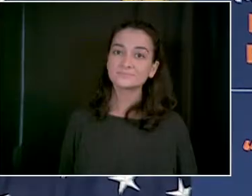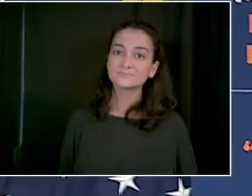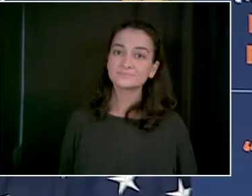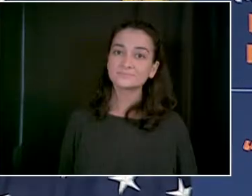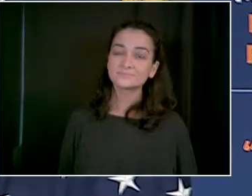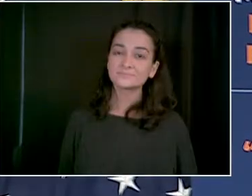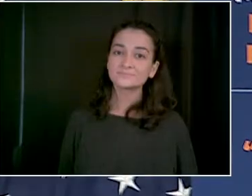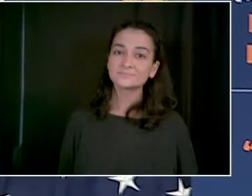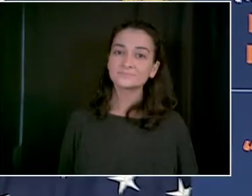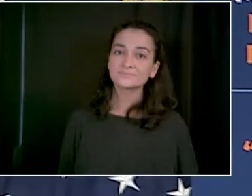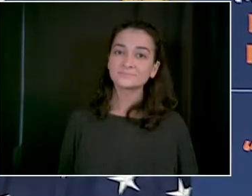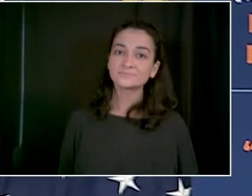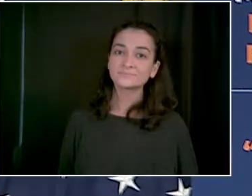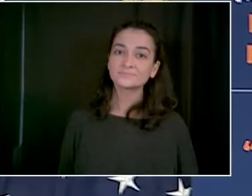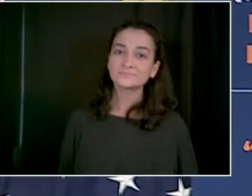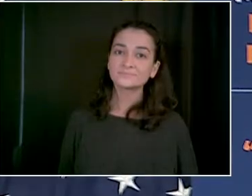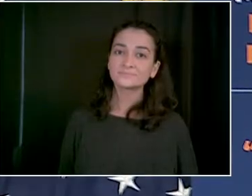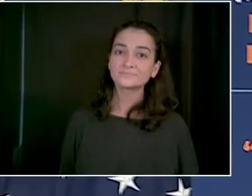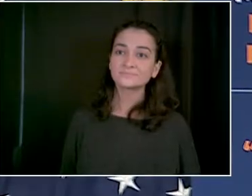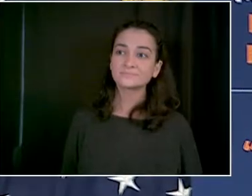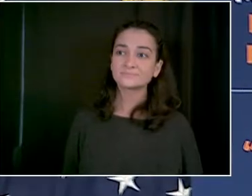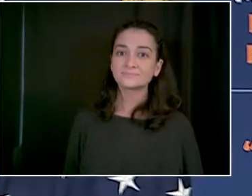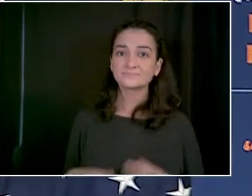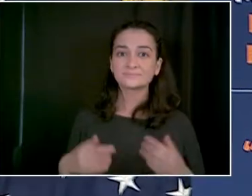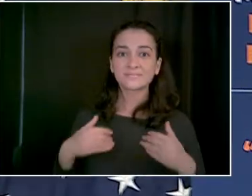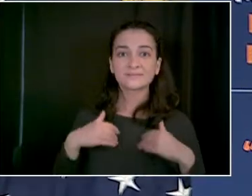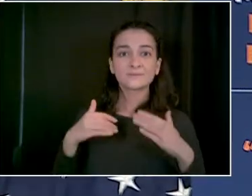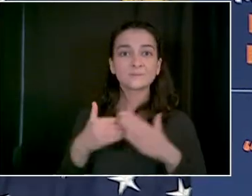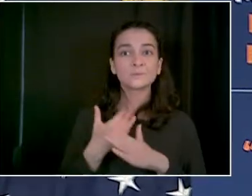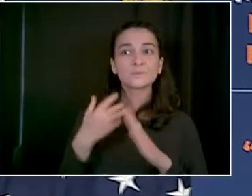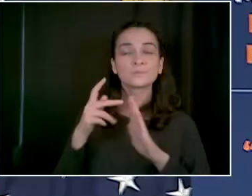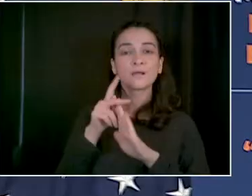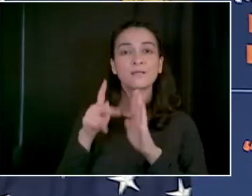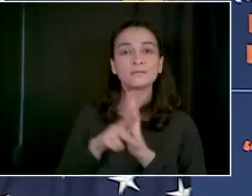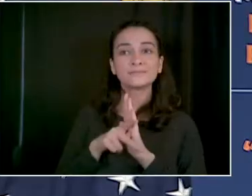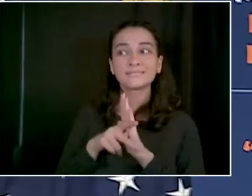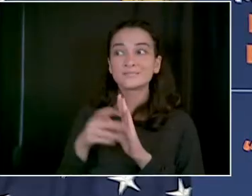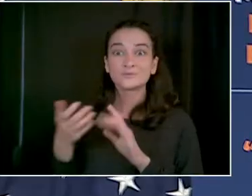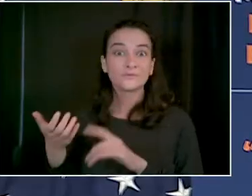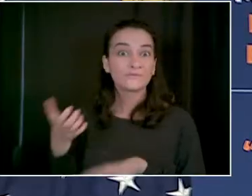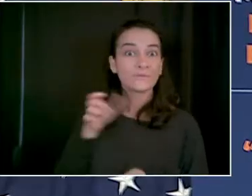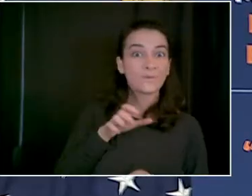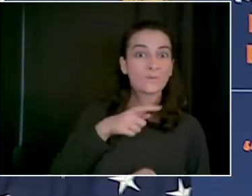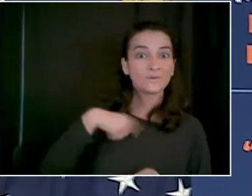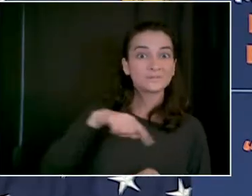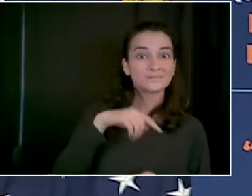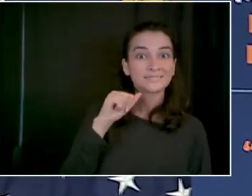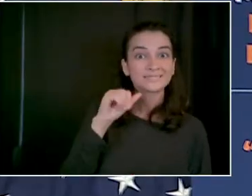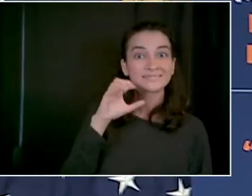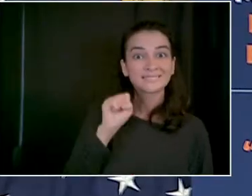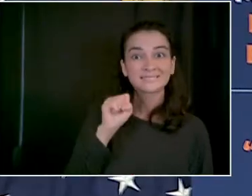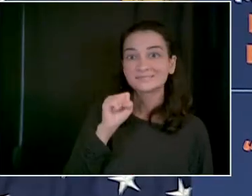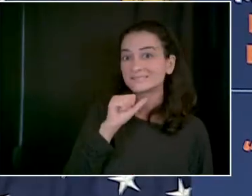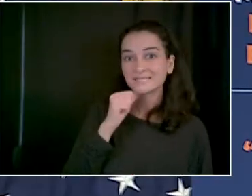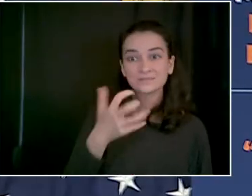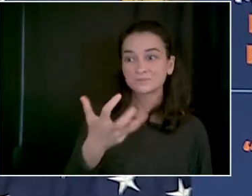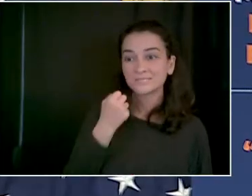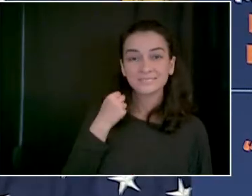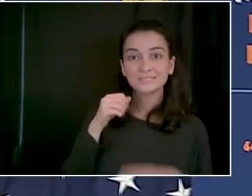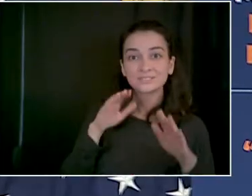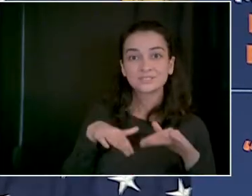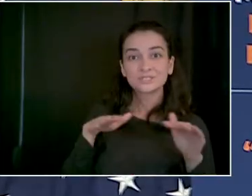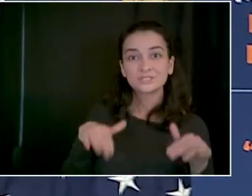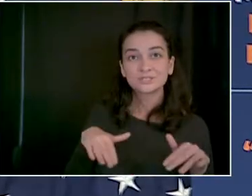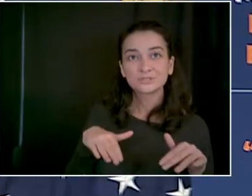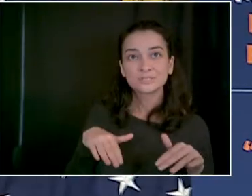a balance. Do you want to take a child out of a house and break up a household, or do you want to make sure that child is removed